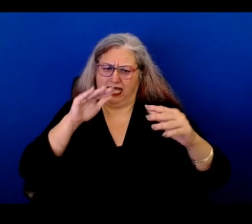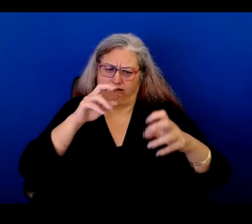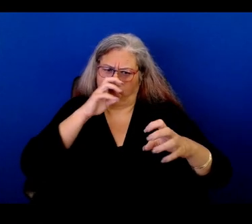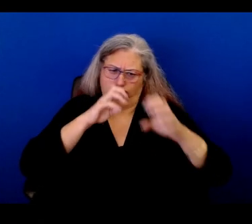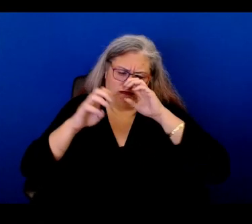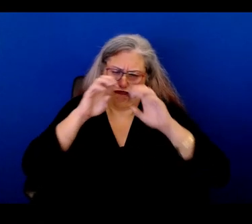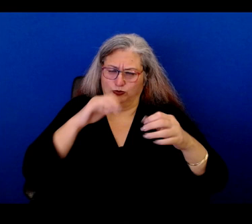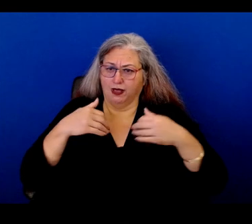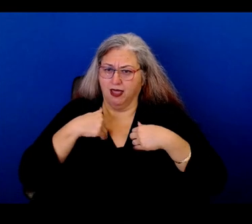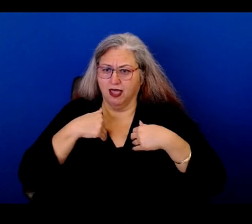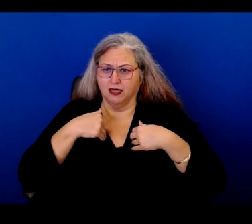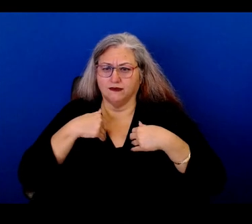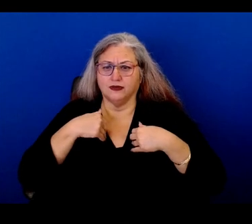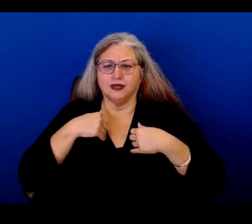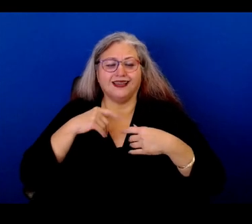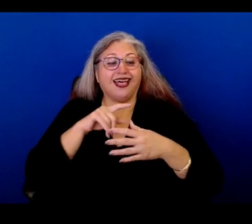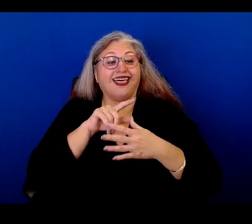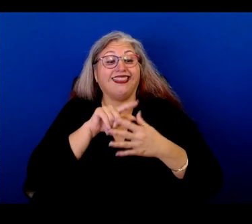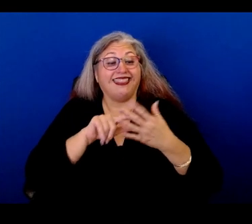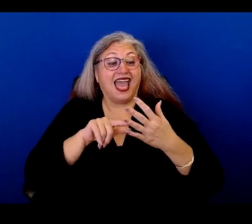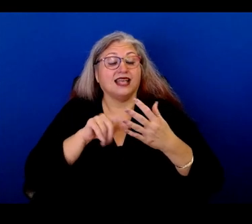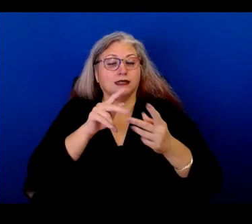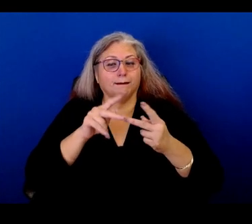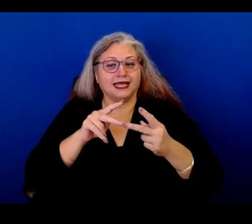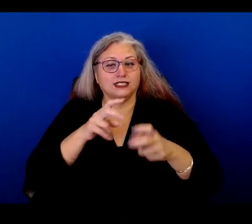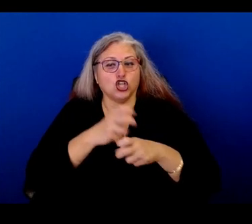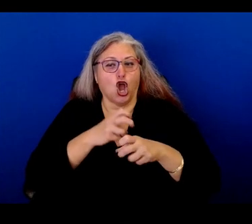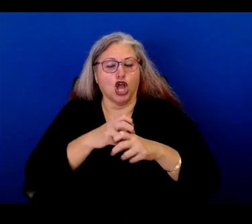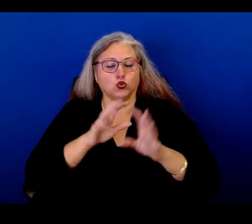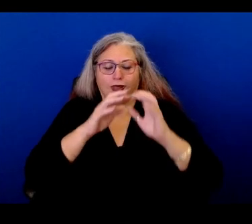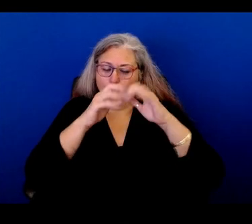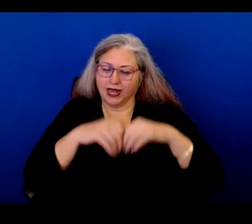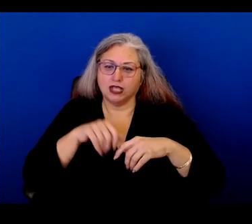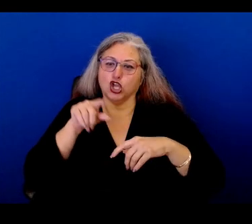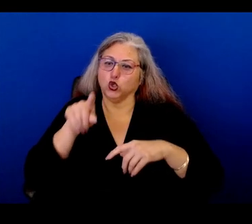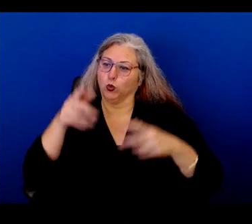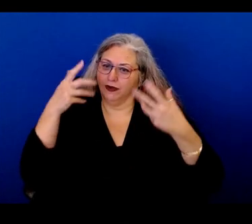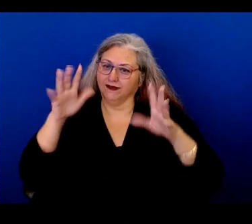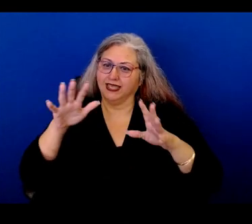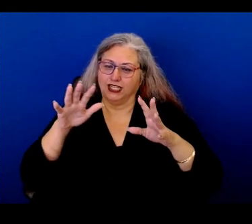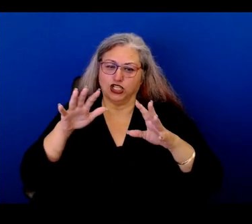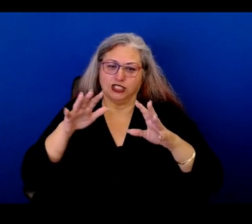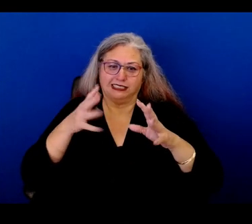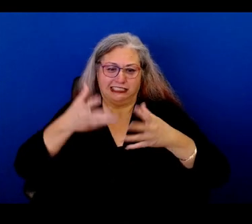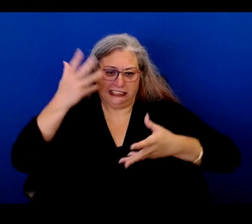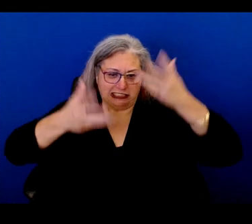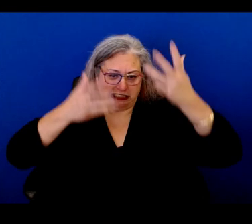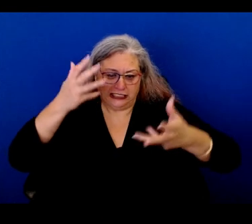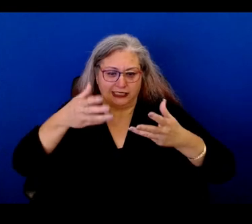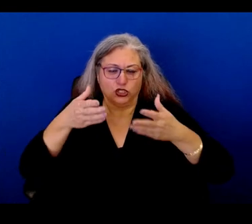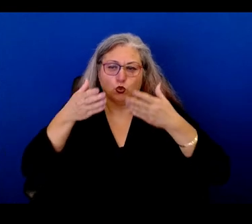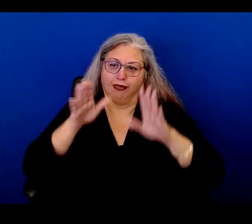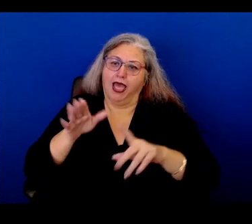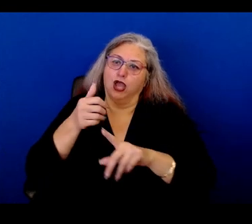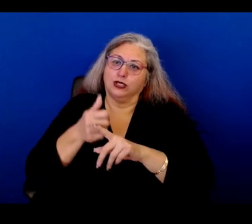hard expectations about things, right? Those are the hard places to dismantle. And you've gone into some of that